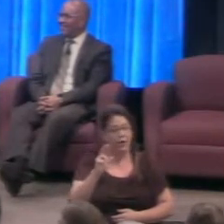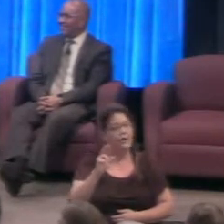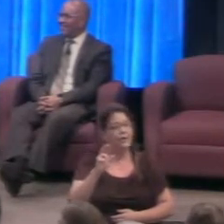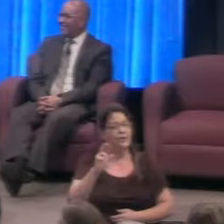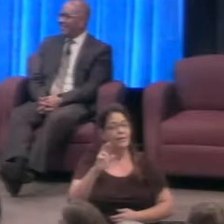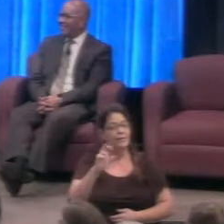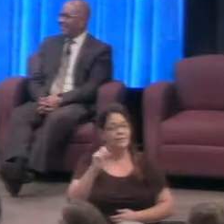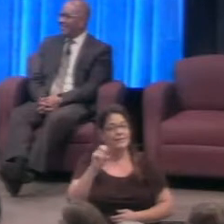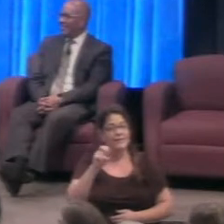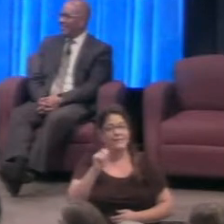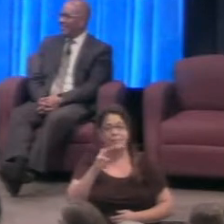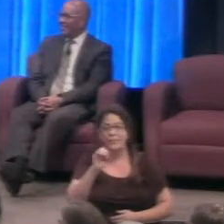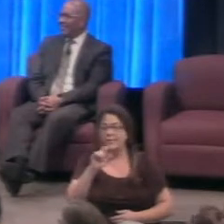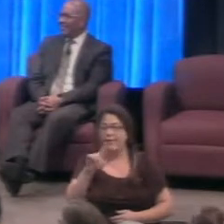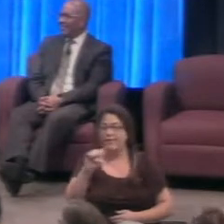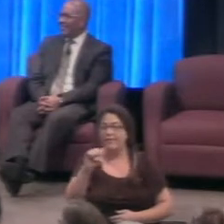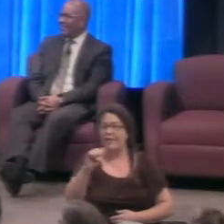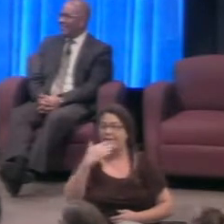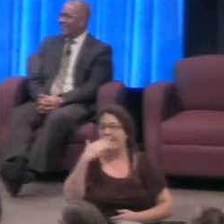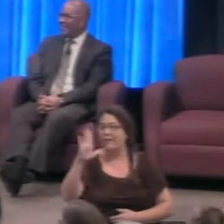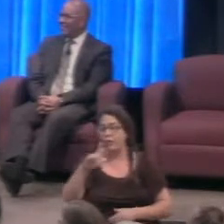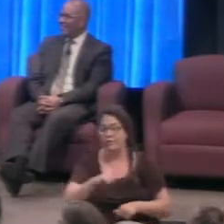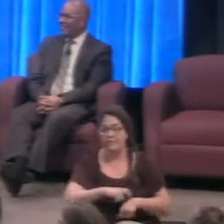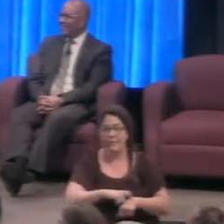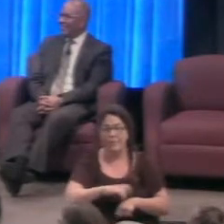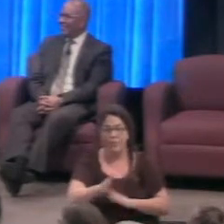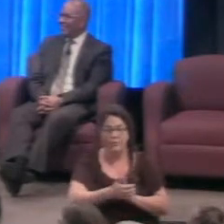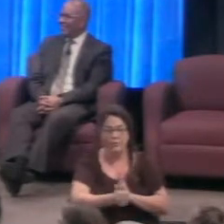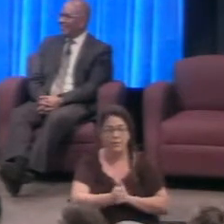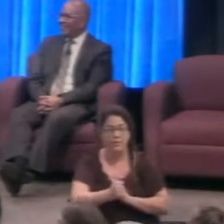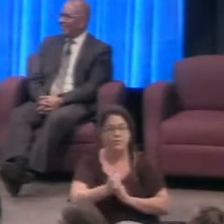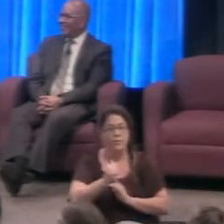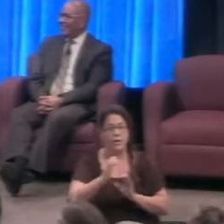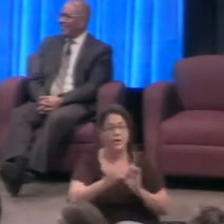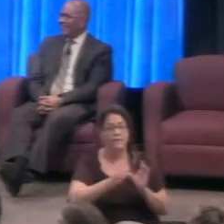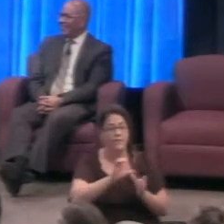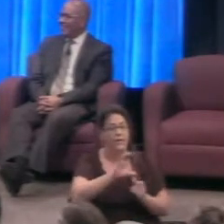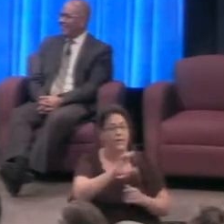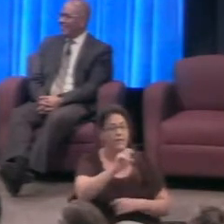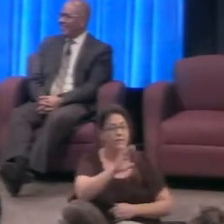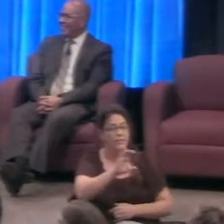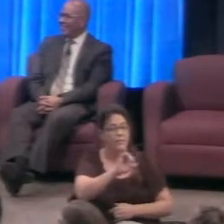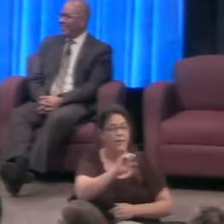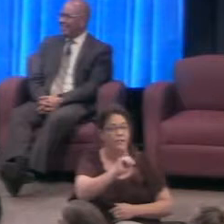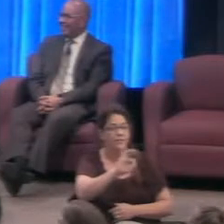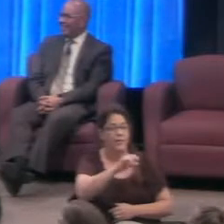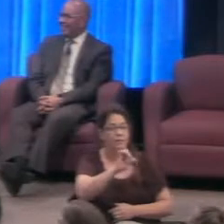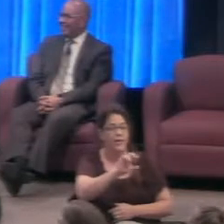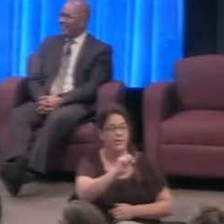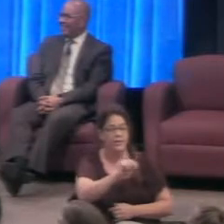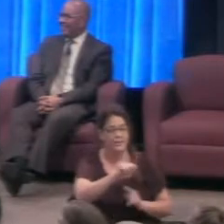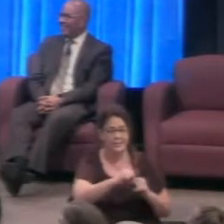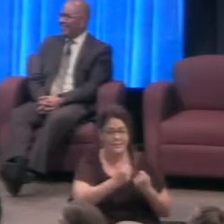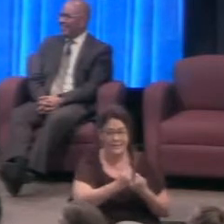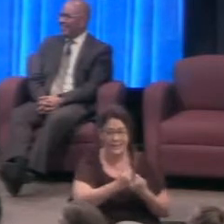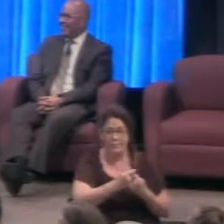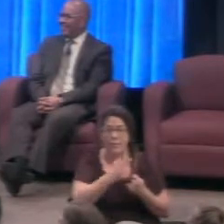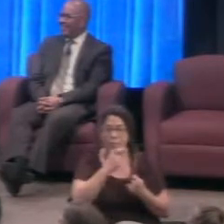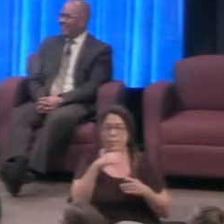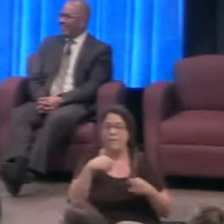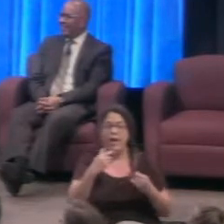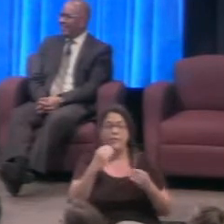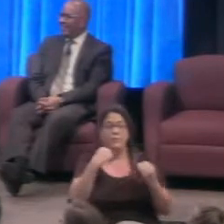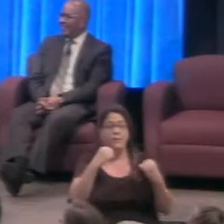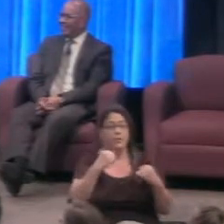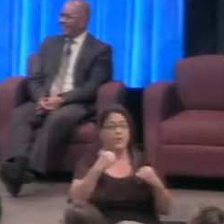Moselle, thank you for sharing your talent. To the configuration team, led by Miss Ann Detro, and Tina Upshaw, who provided our reception.